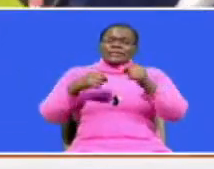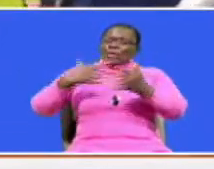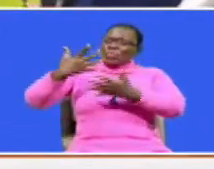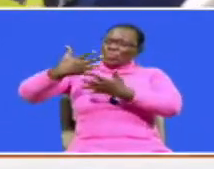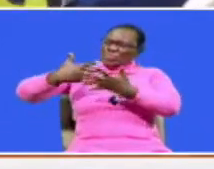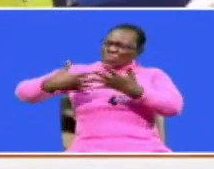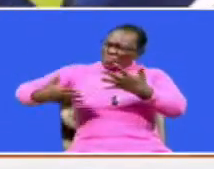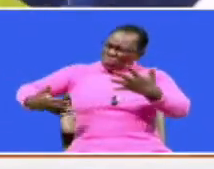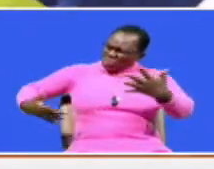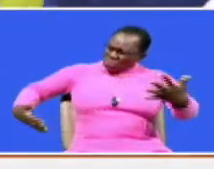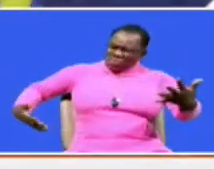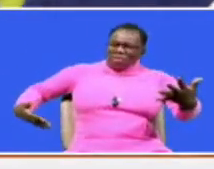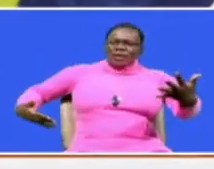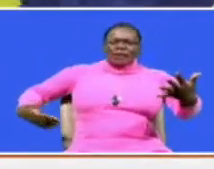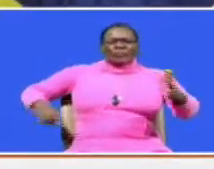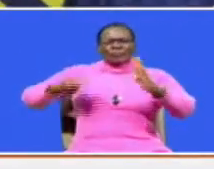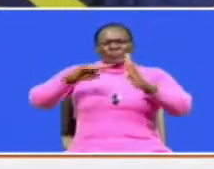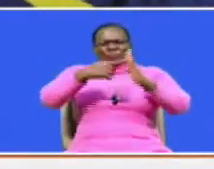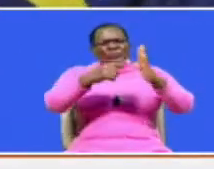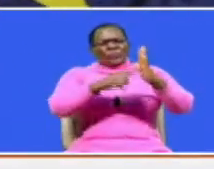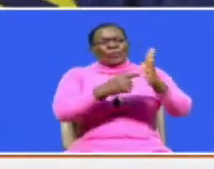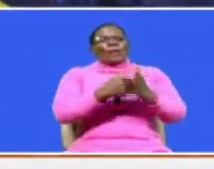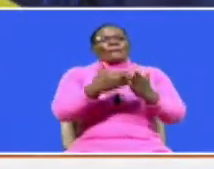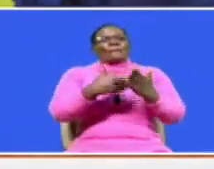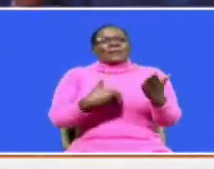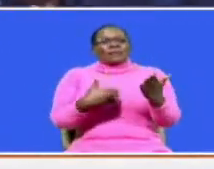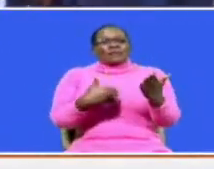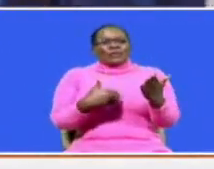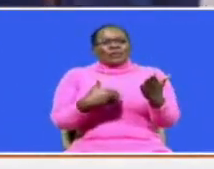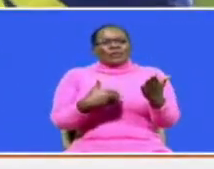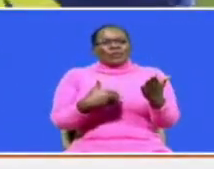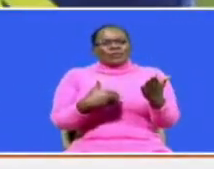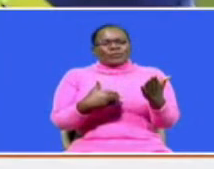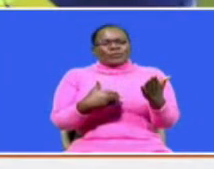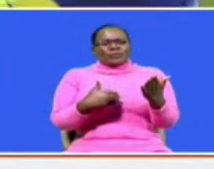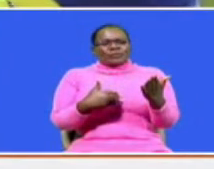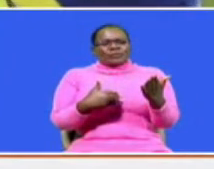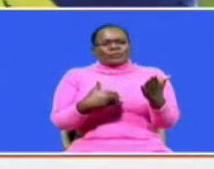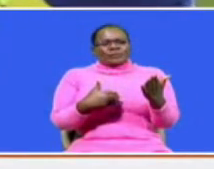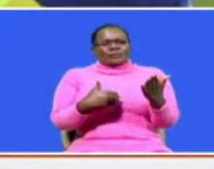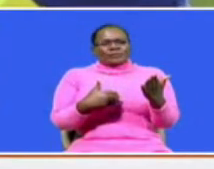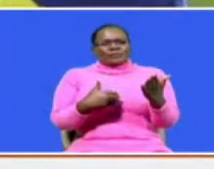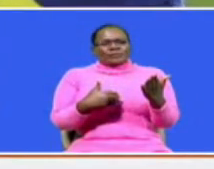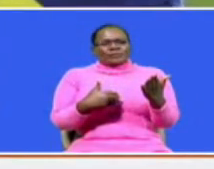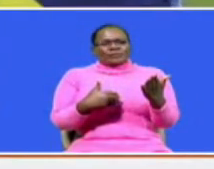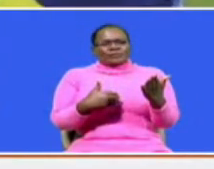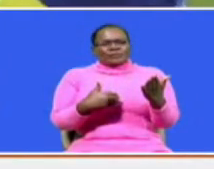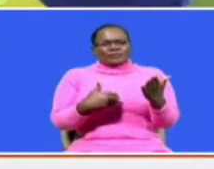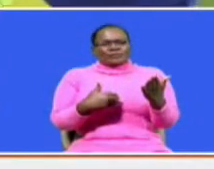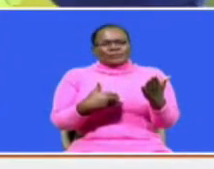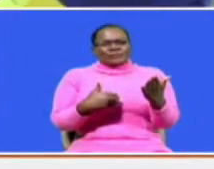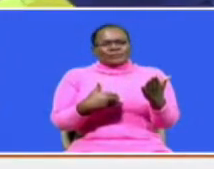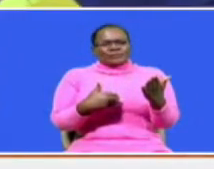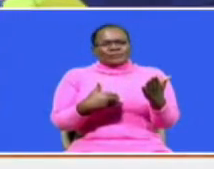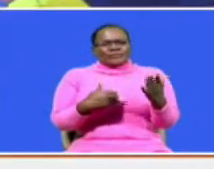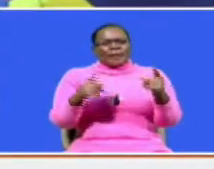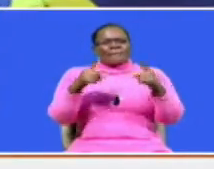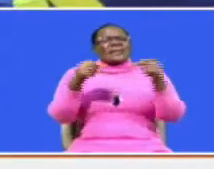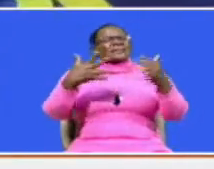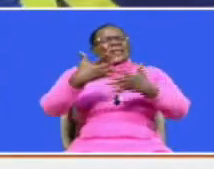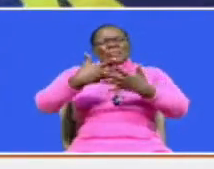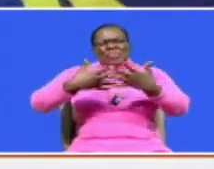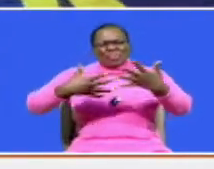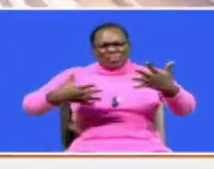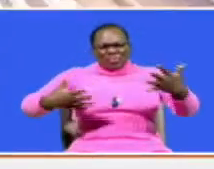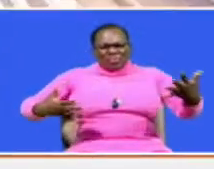the tax charge, the fuel energy charge, the forex charge, the Energy and Petroleum Regulatory Authority (EPRA) fee, and the